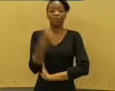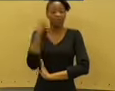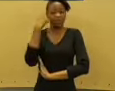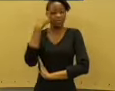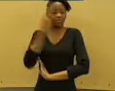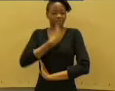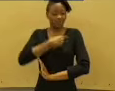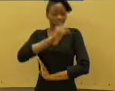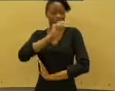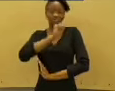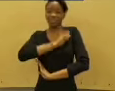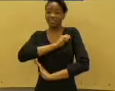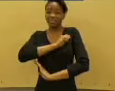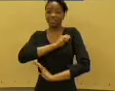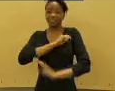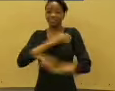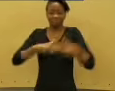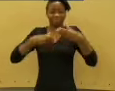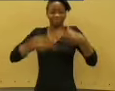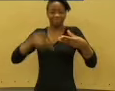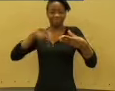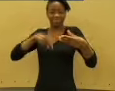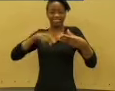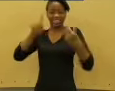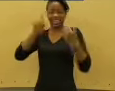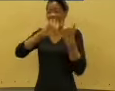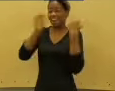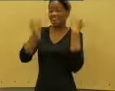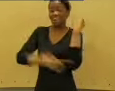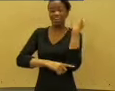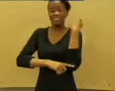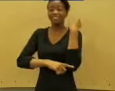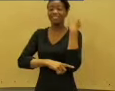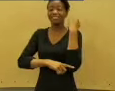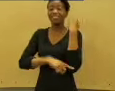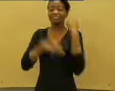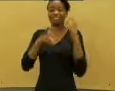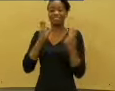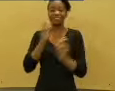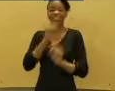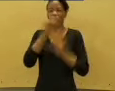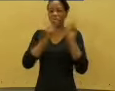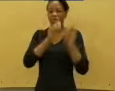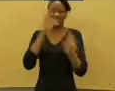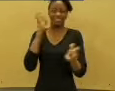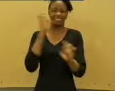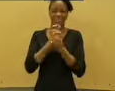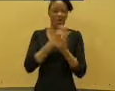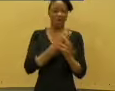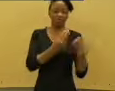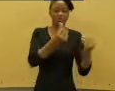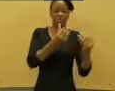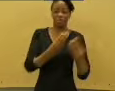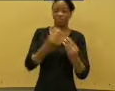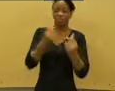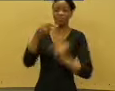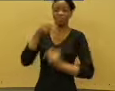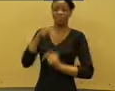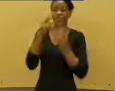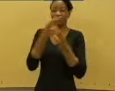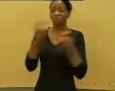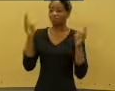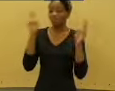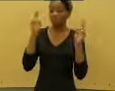last type of document that tries to solve these difficult questions that we have within the university environment, such